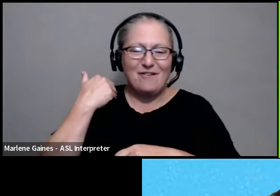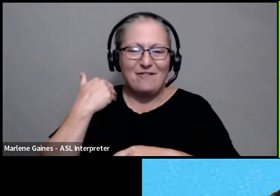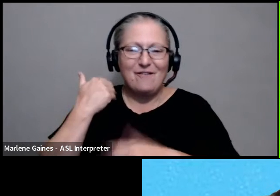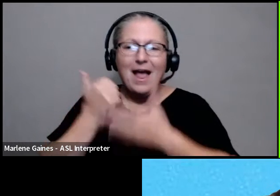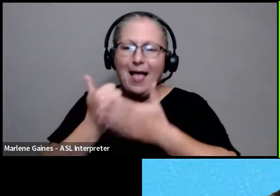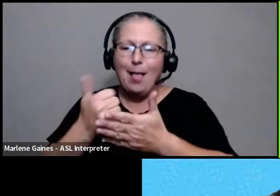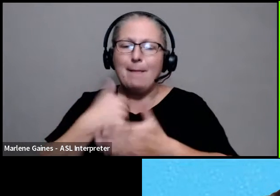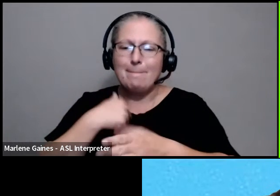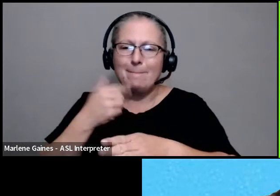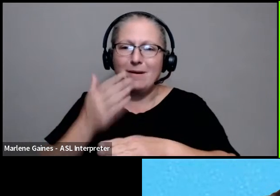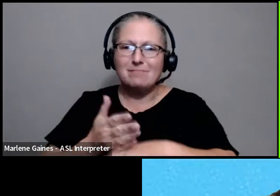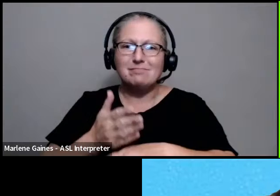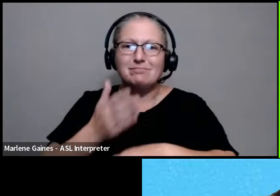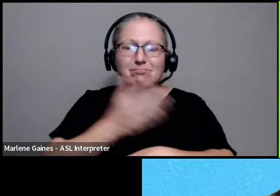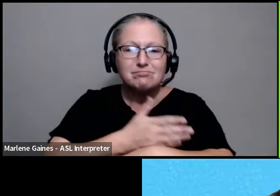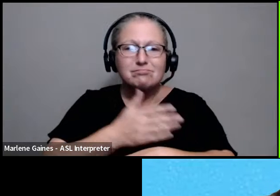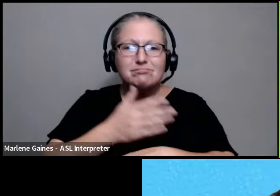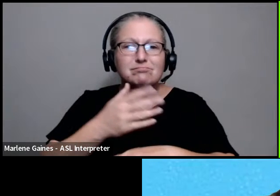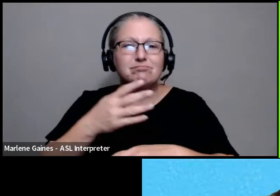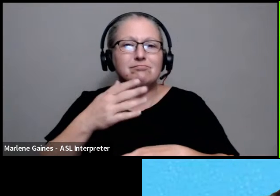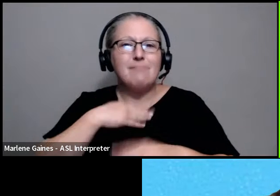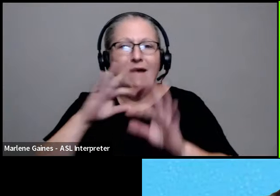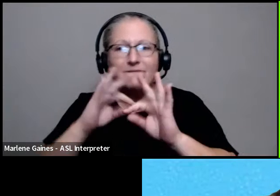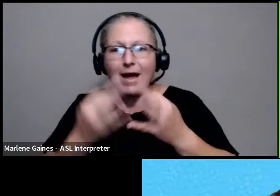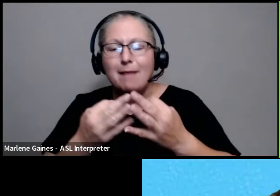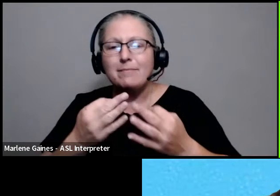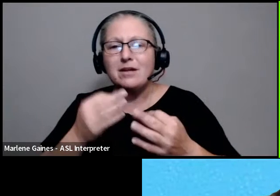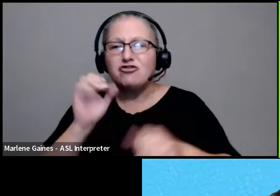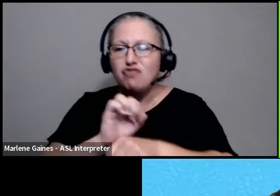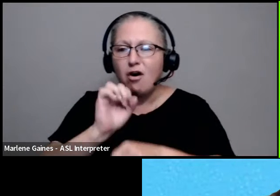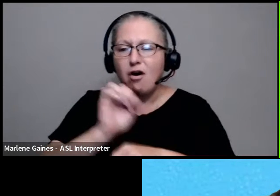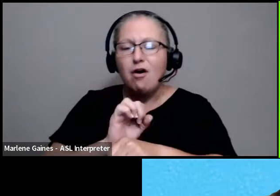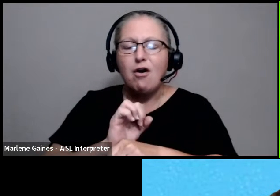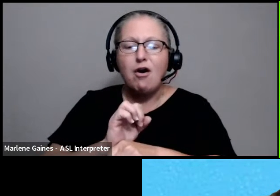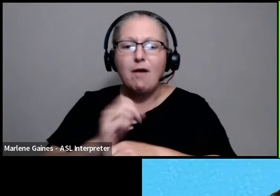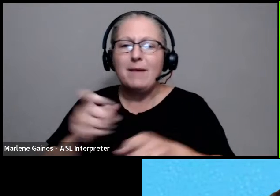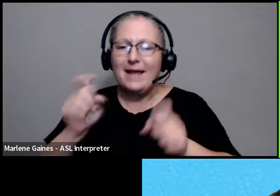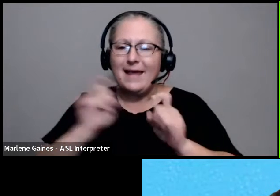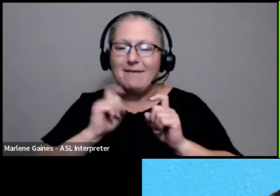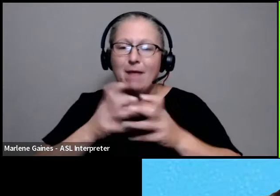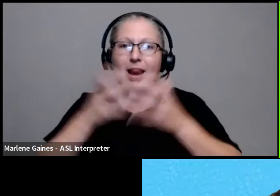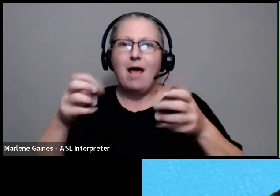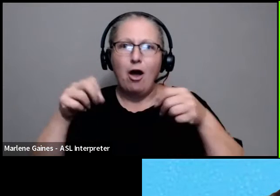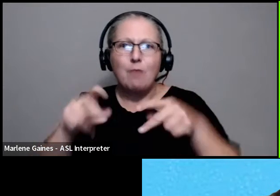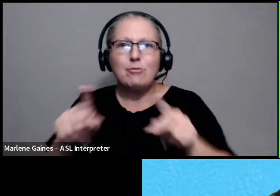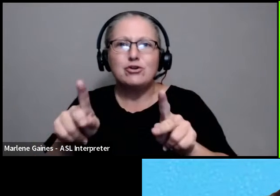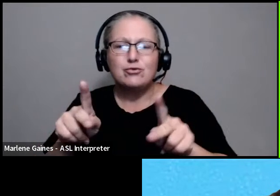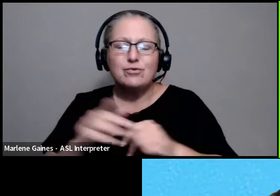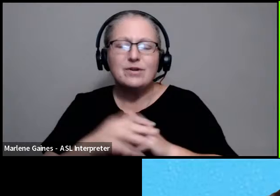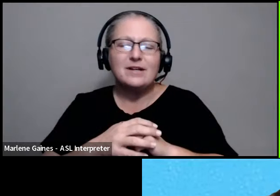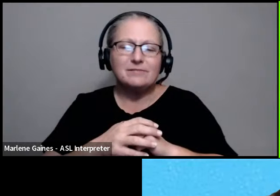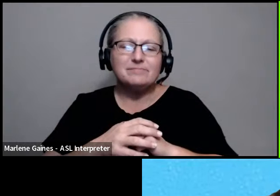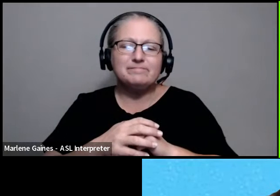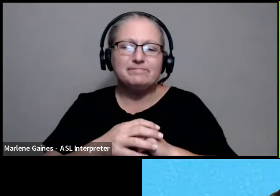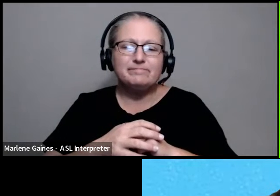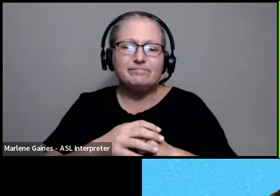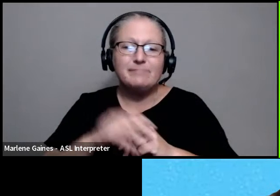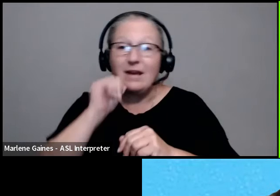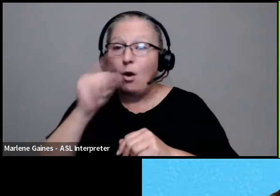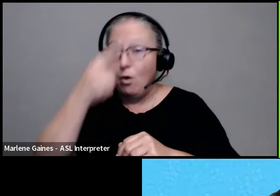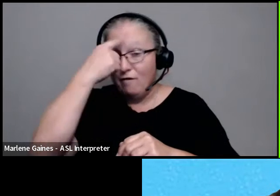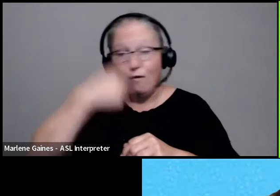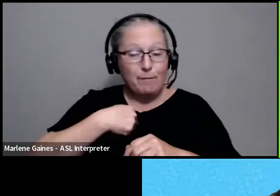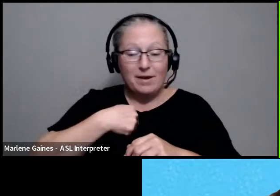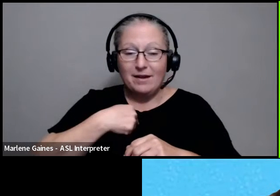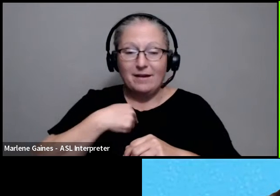grow on my family and my job. So it gave me a lot of opportunities. It not only to me. A lot of